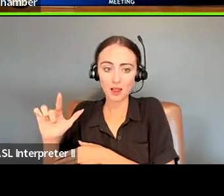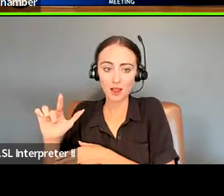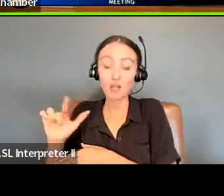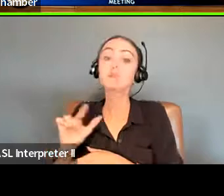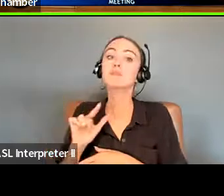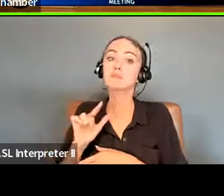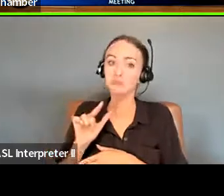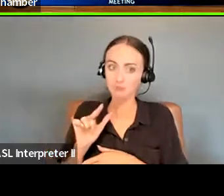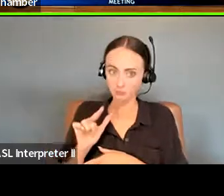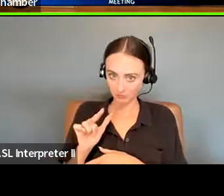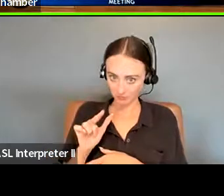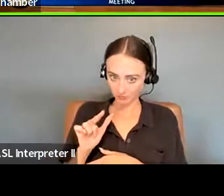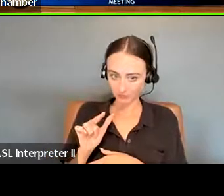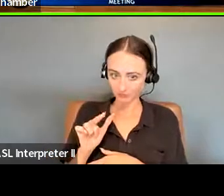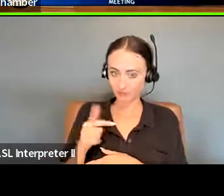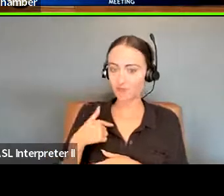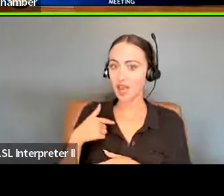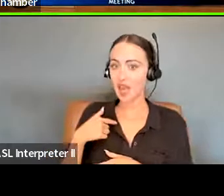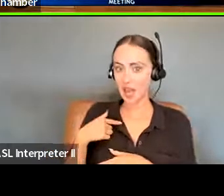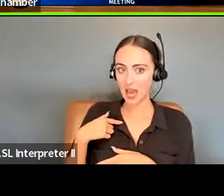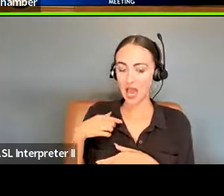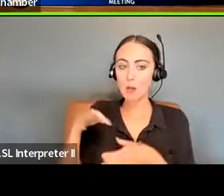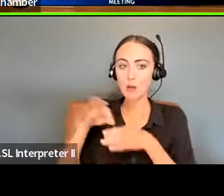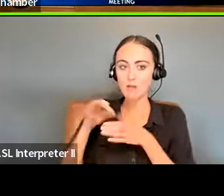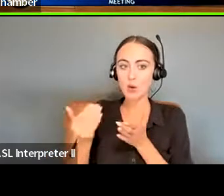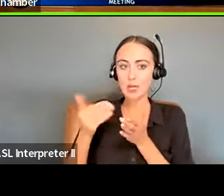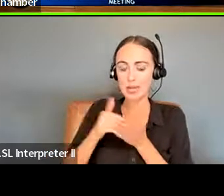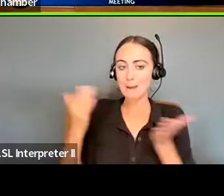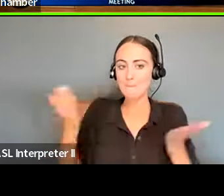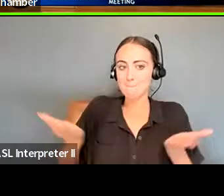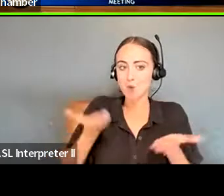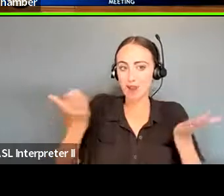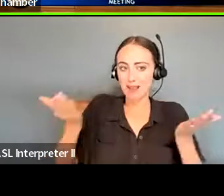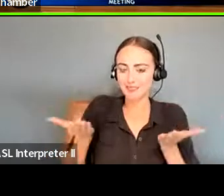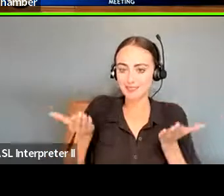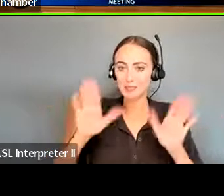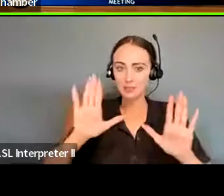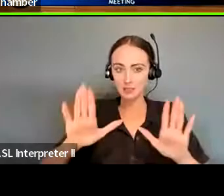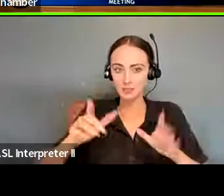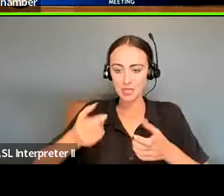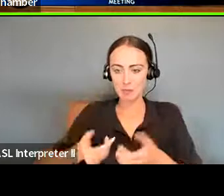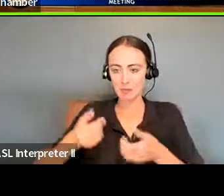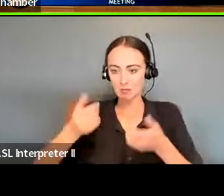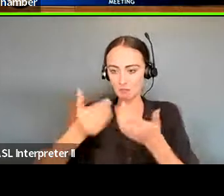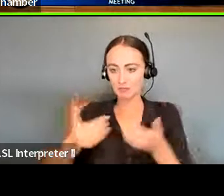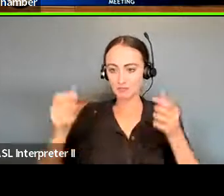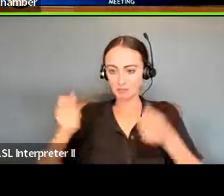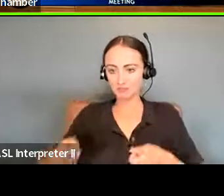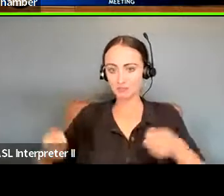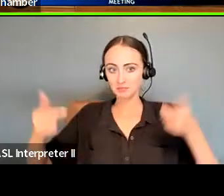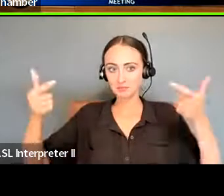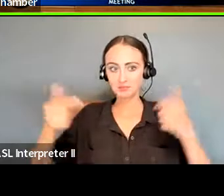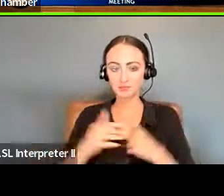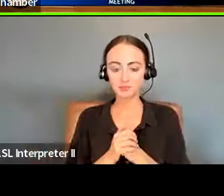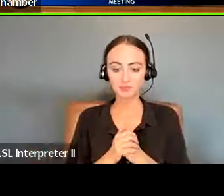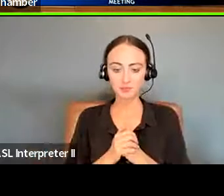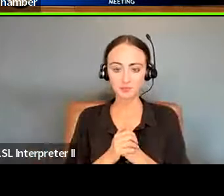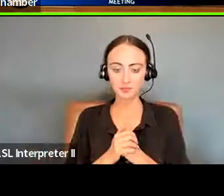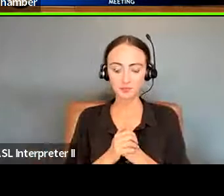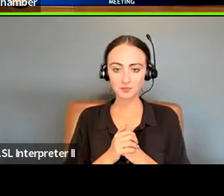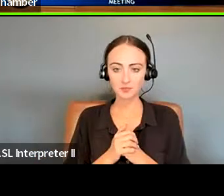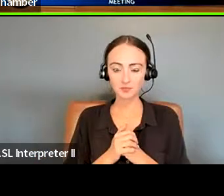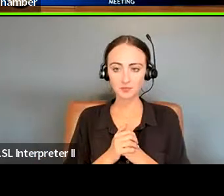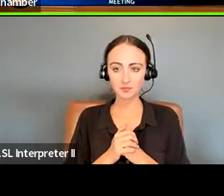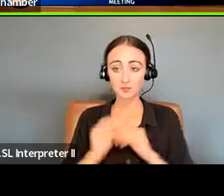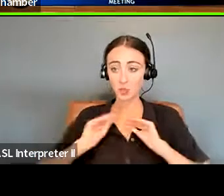All right. we'll And I'll pull be that- voting, and I'll be voting again present on them. All right, let me pull those two out. So the,